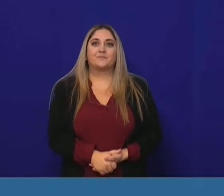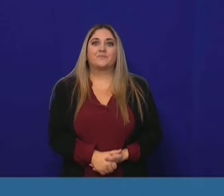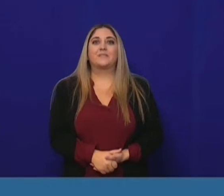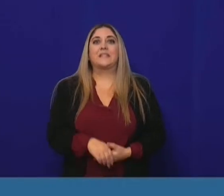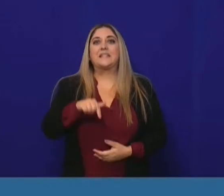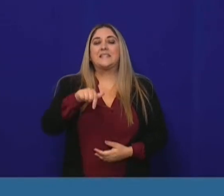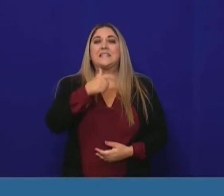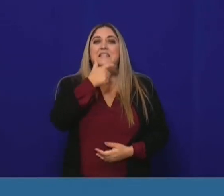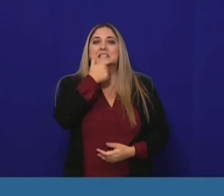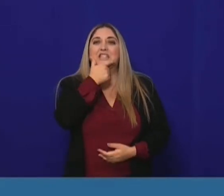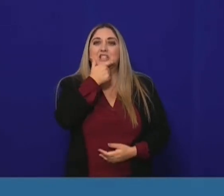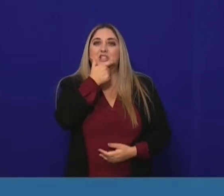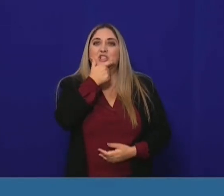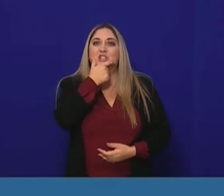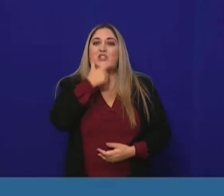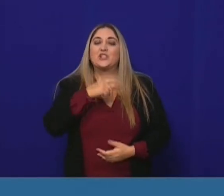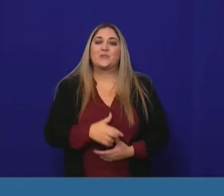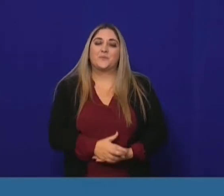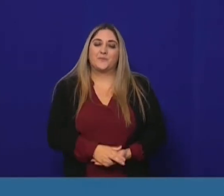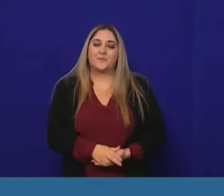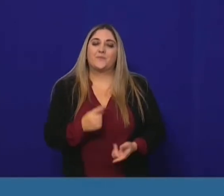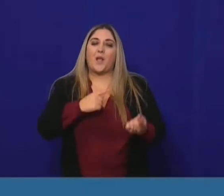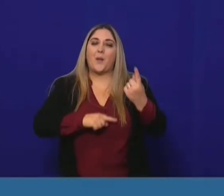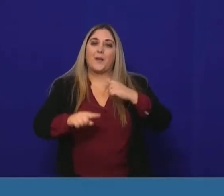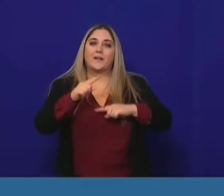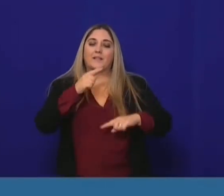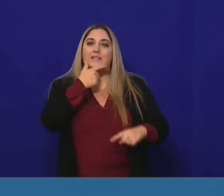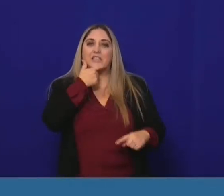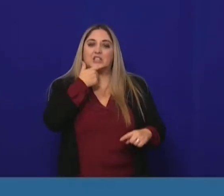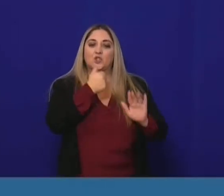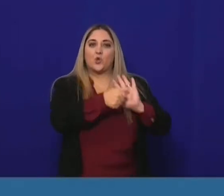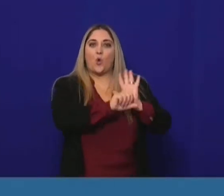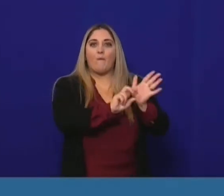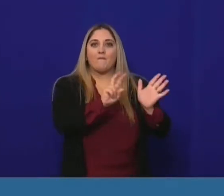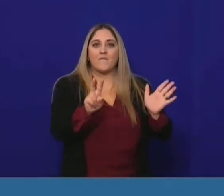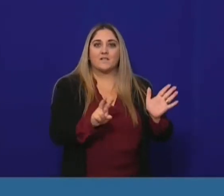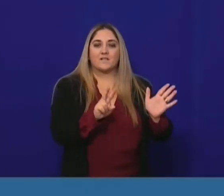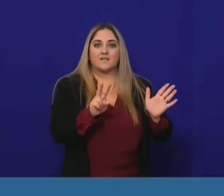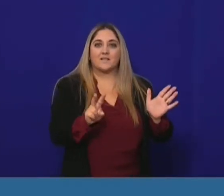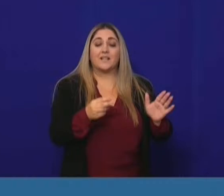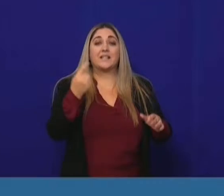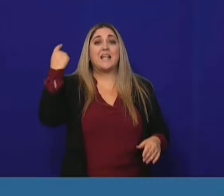Welcome everyone to this medical bulletin. Yesterday we performed